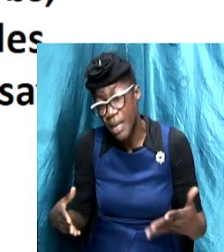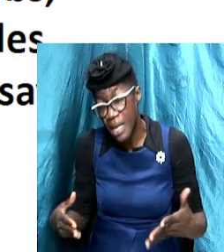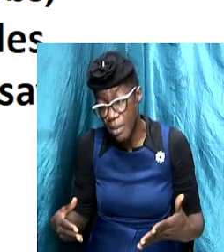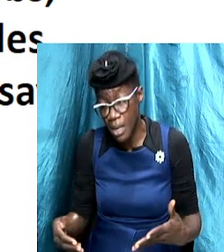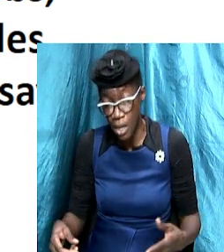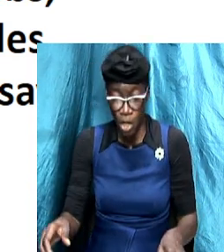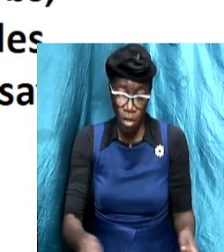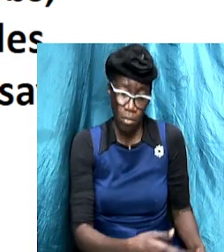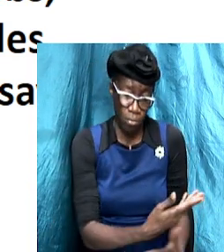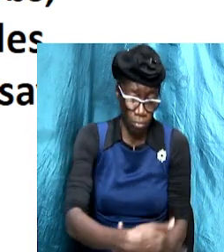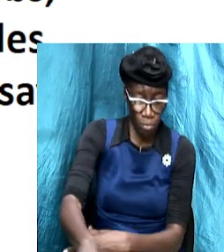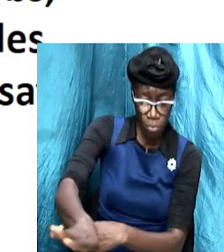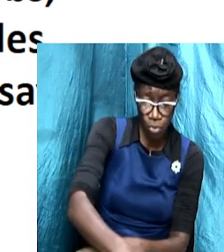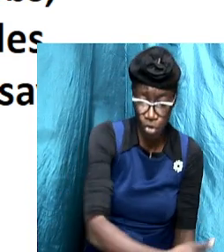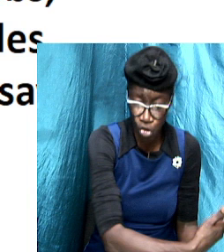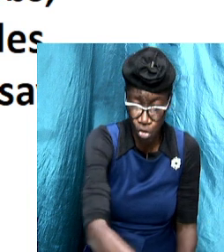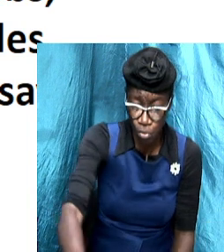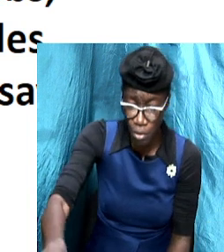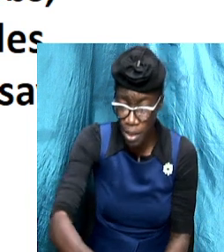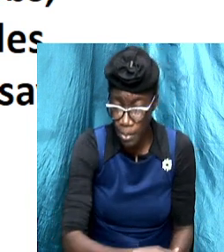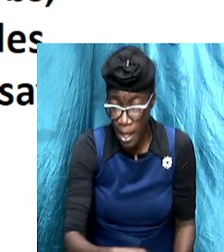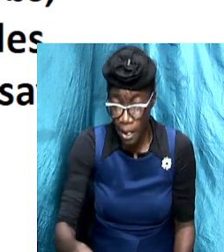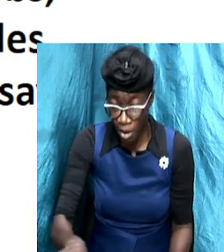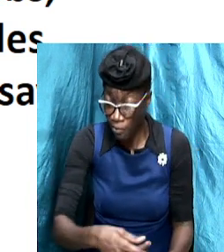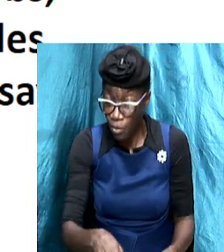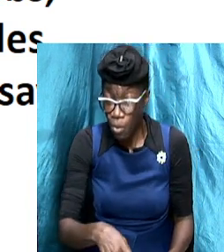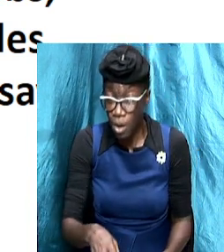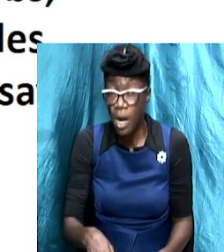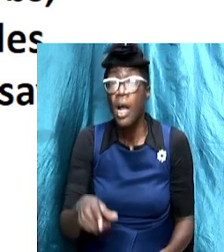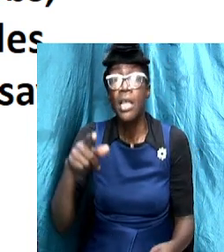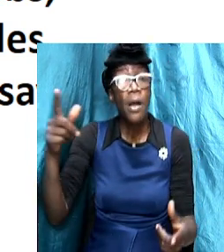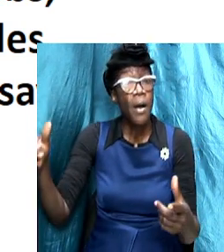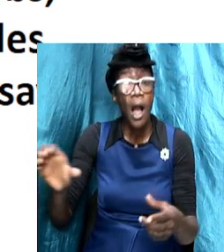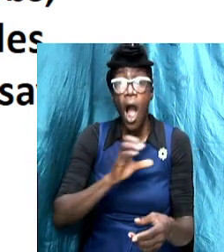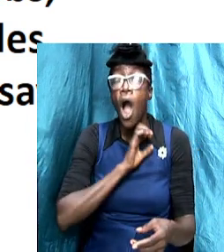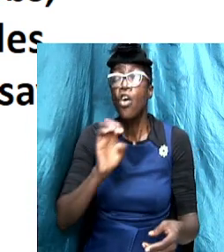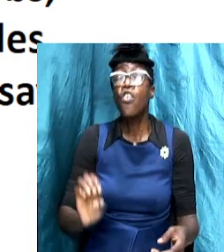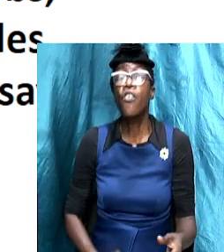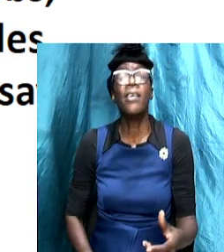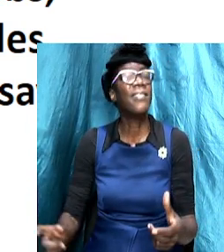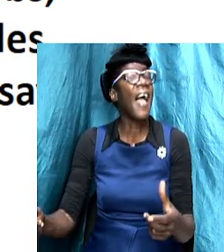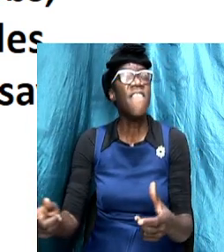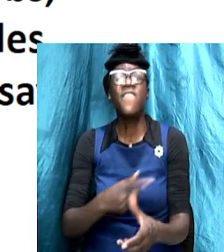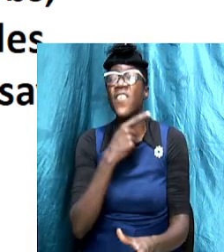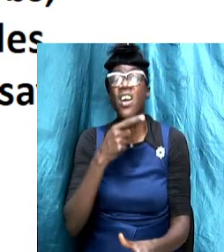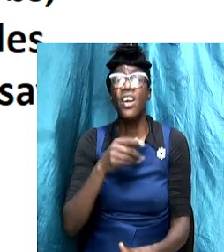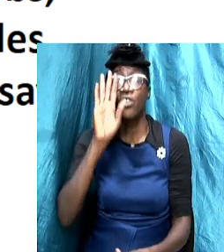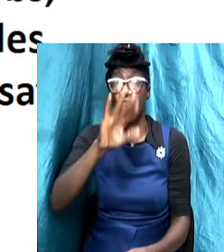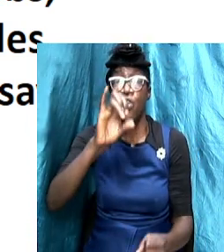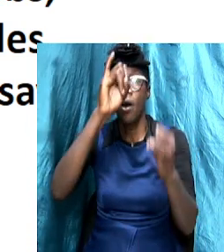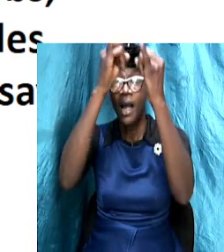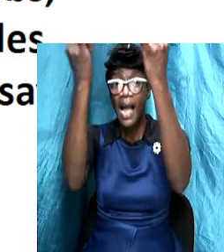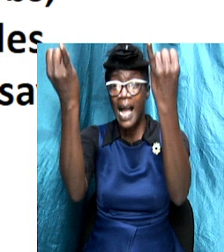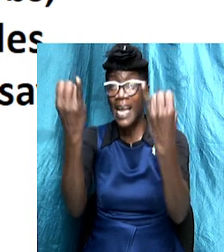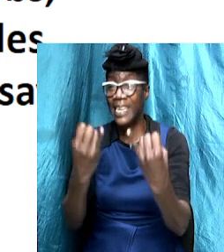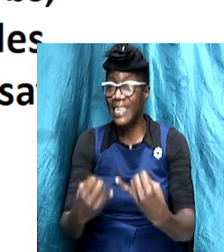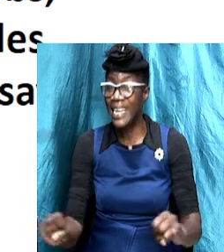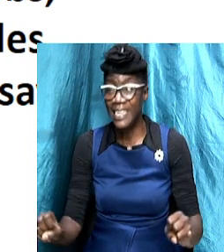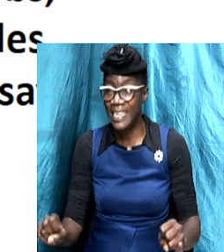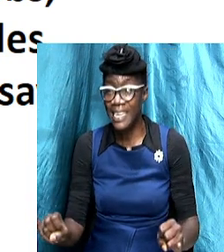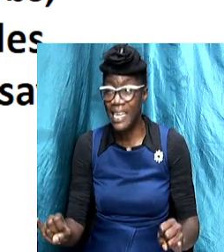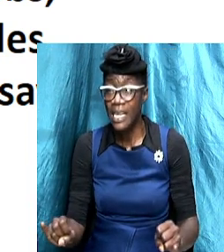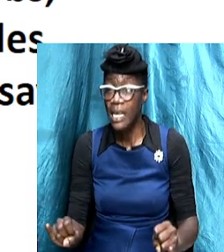floor, you are Christian first. Our identity is not defined by our financial